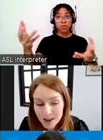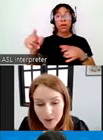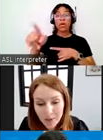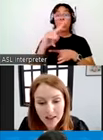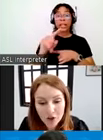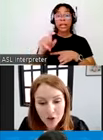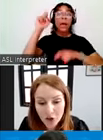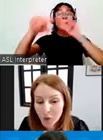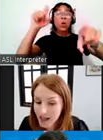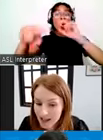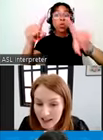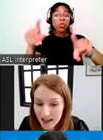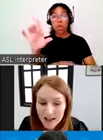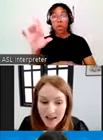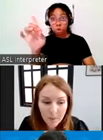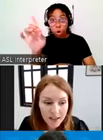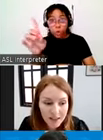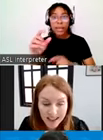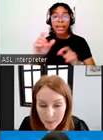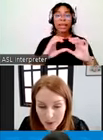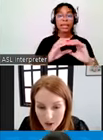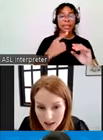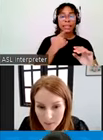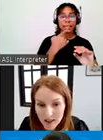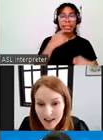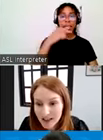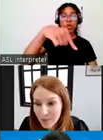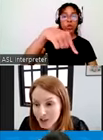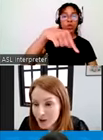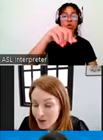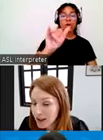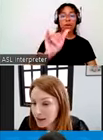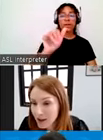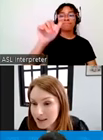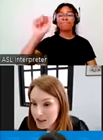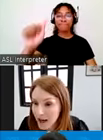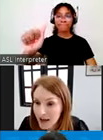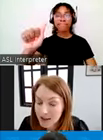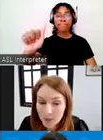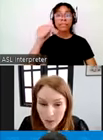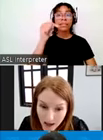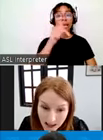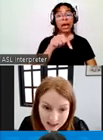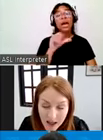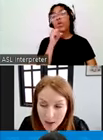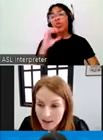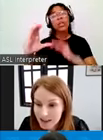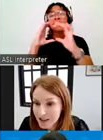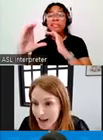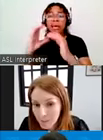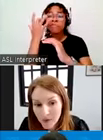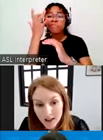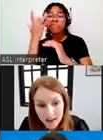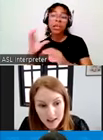them, please put them into the Q&A. It helps us to capture them, make sure they don't get lost in the chat as people are adding their comments